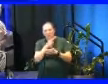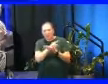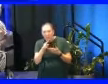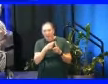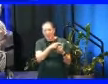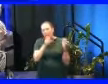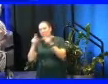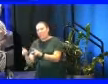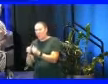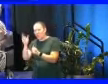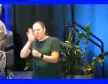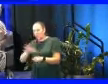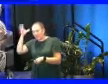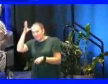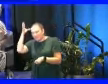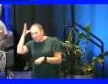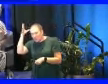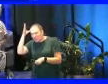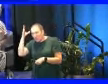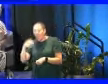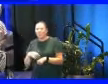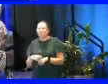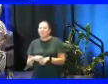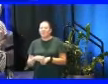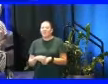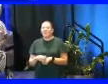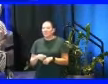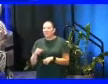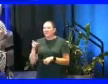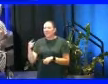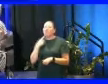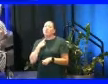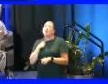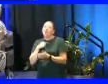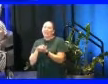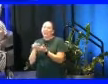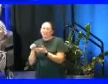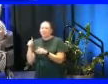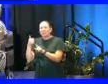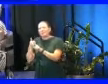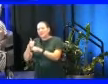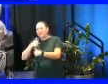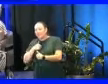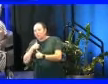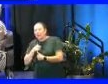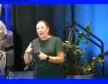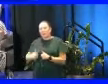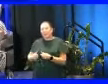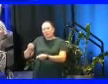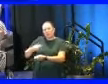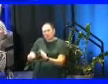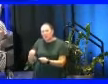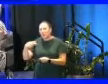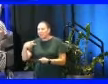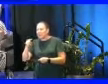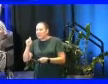come back with my godfather. My mother would tell me, well, you need to spend more time with him. He had throat cancer. He was a veteran. And he also had a liver transplant,